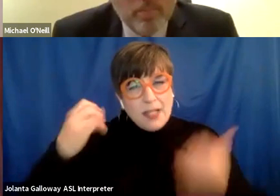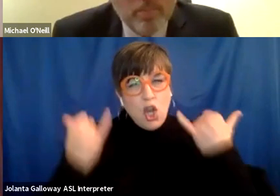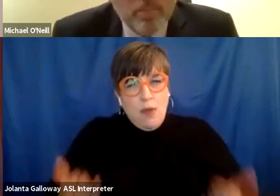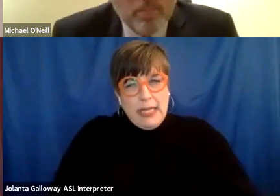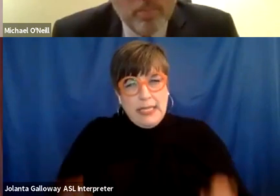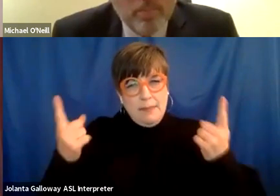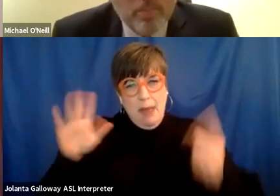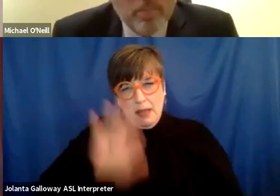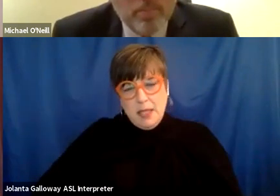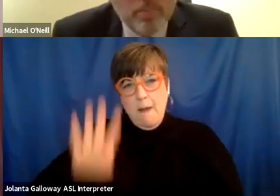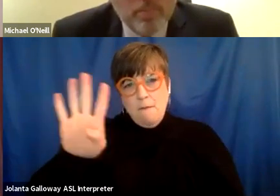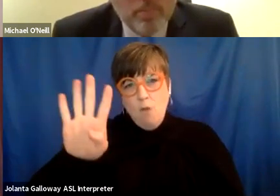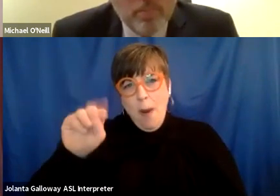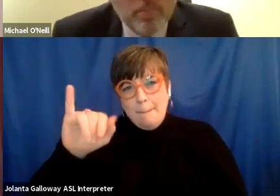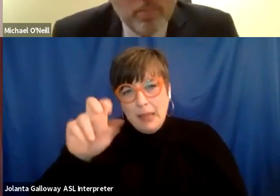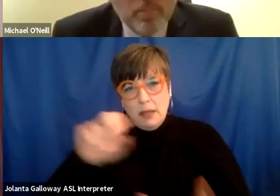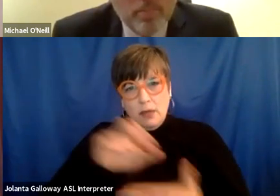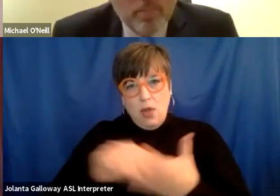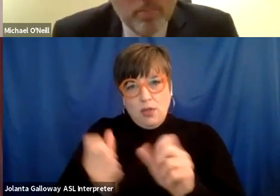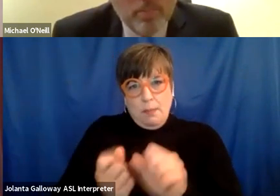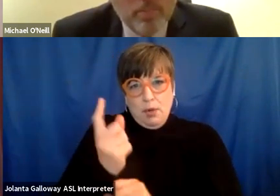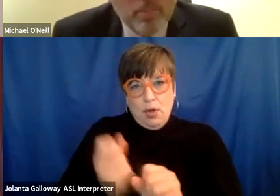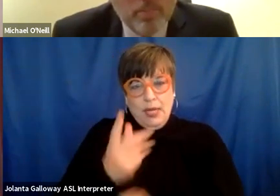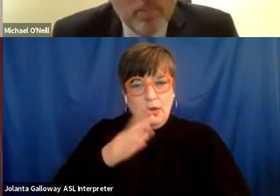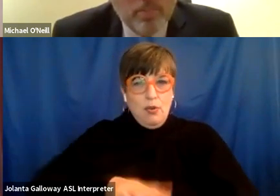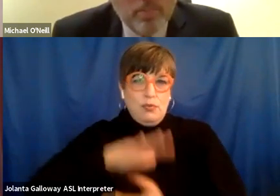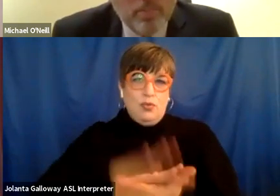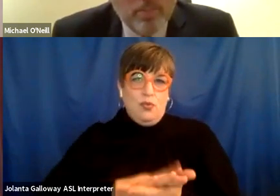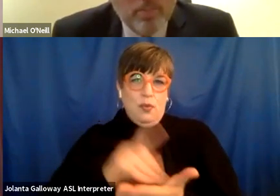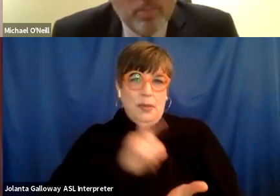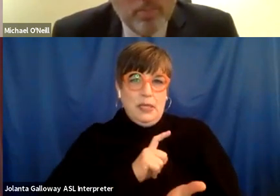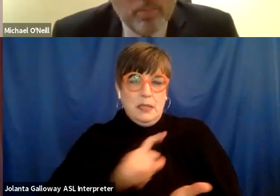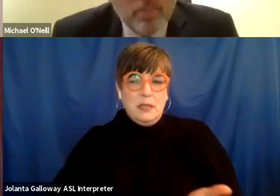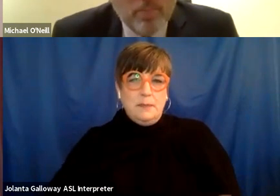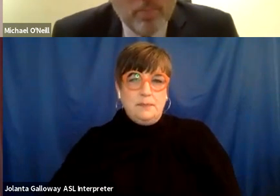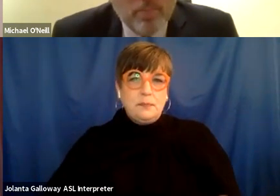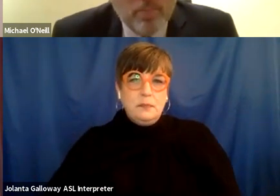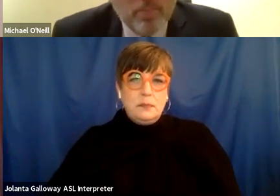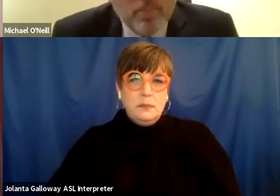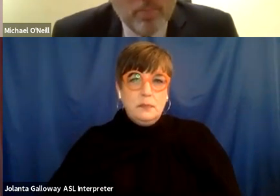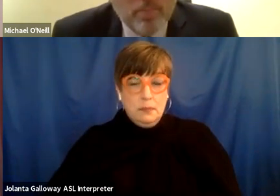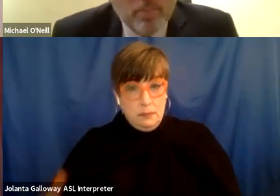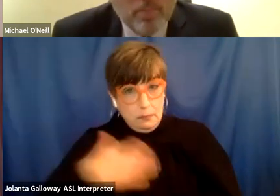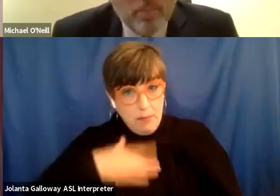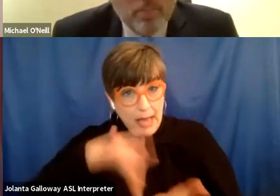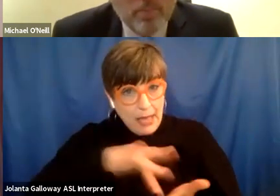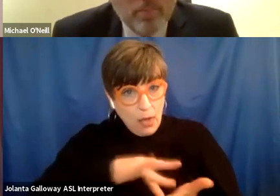approximately $4 million per year on school police. And by my calculations, we only spend